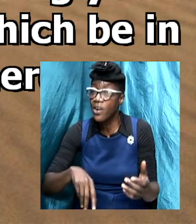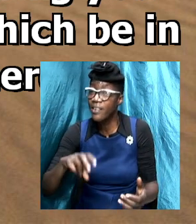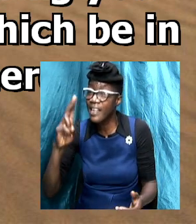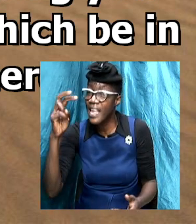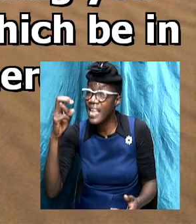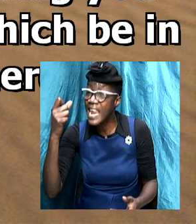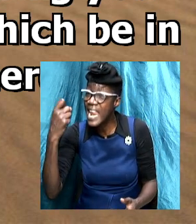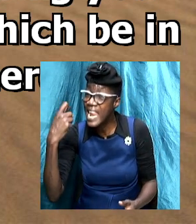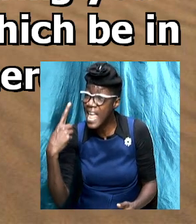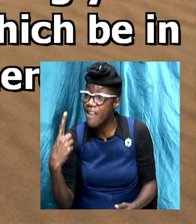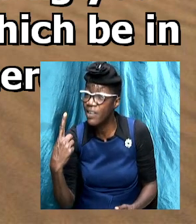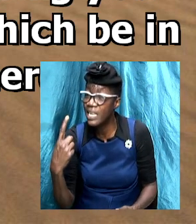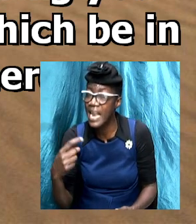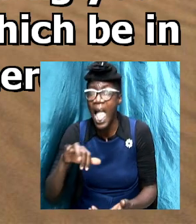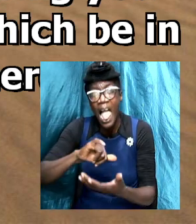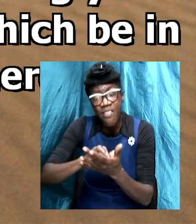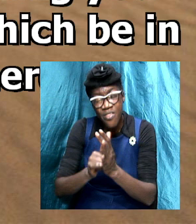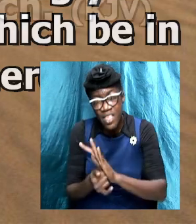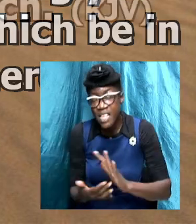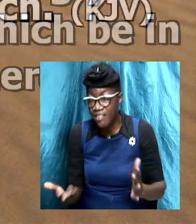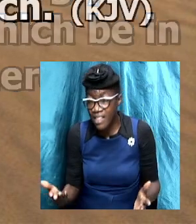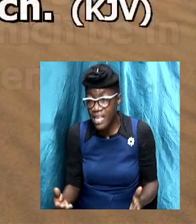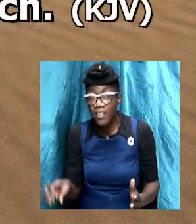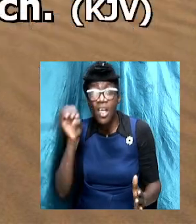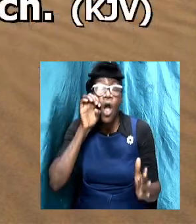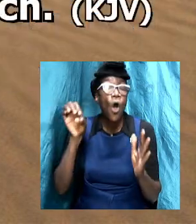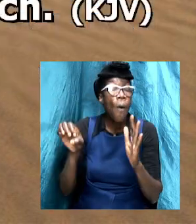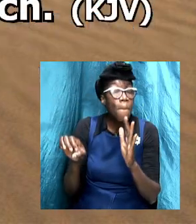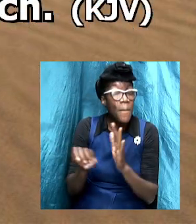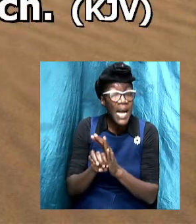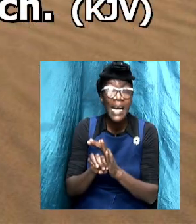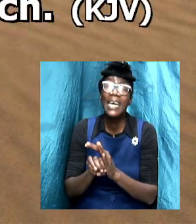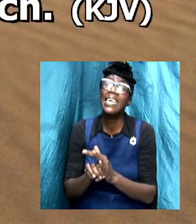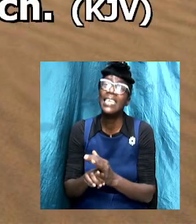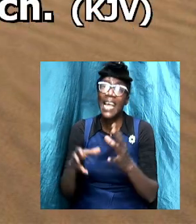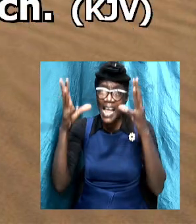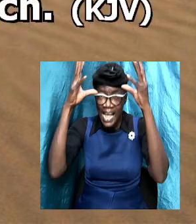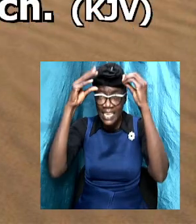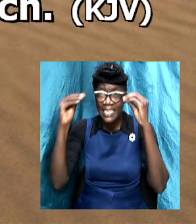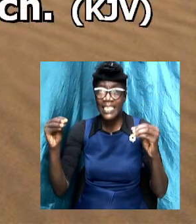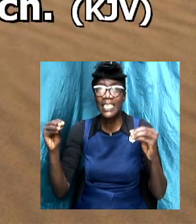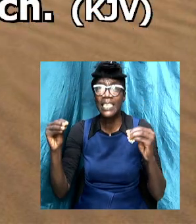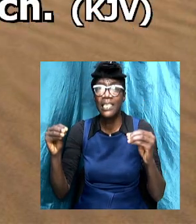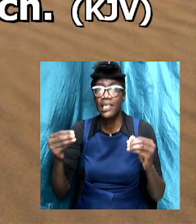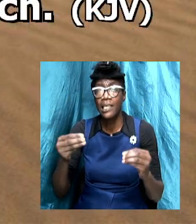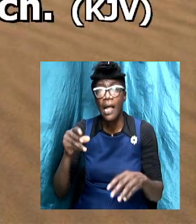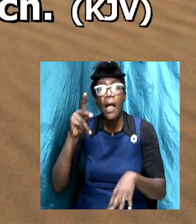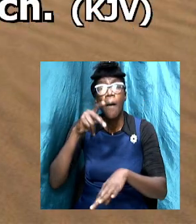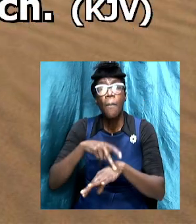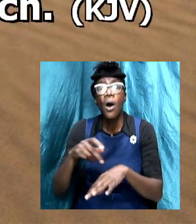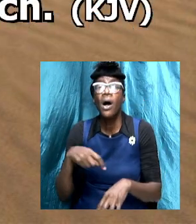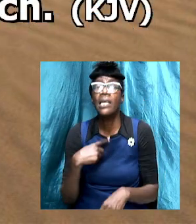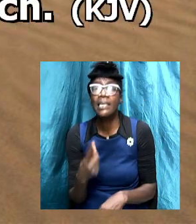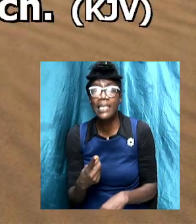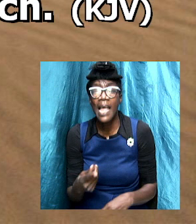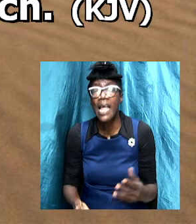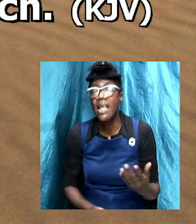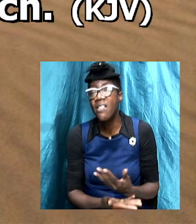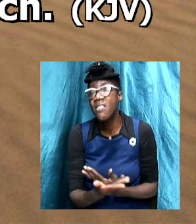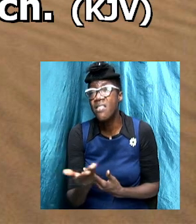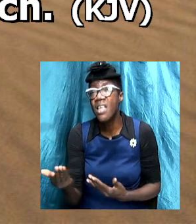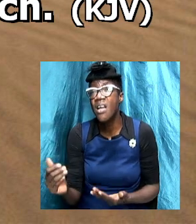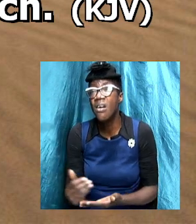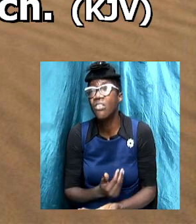"these things command and teach." So in other words, Paul is saying, look here, there are some